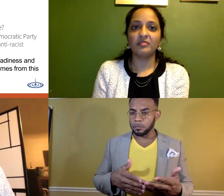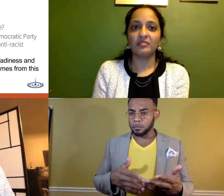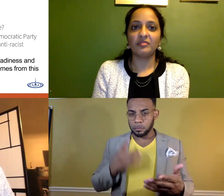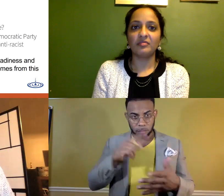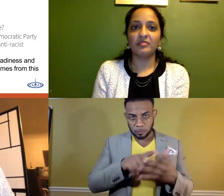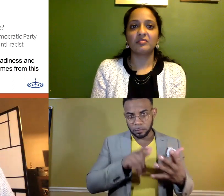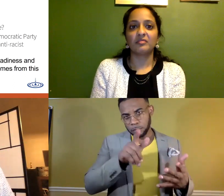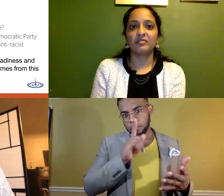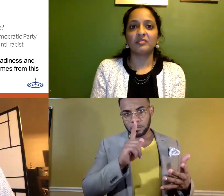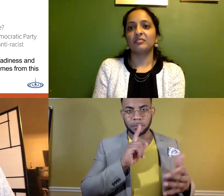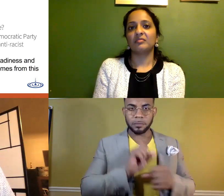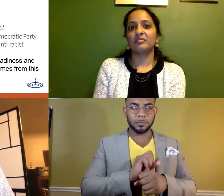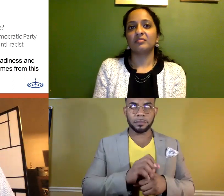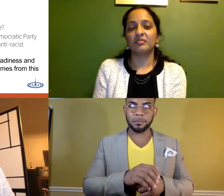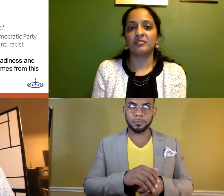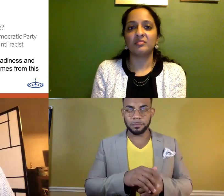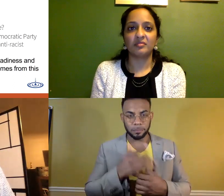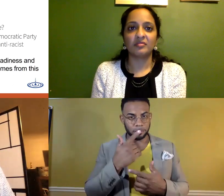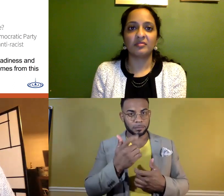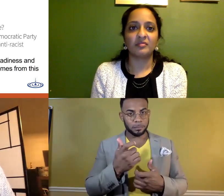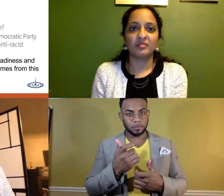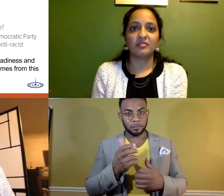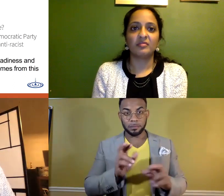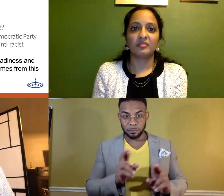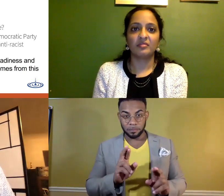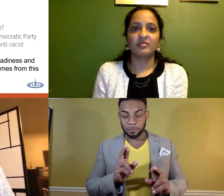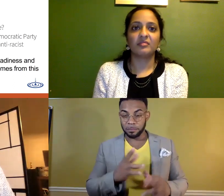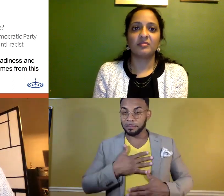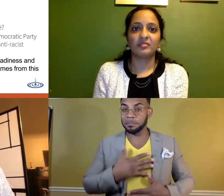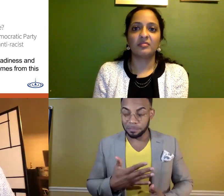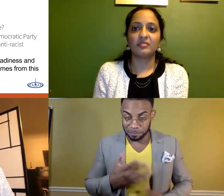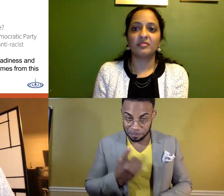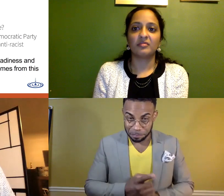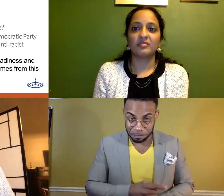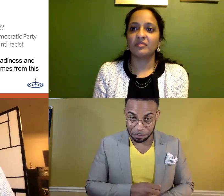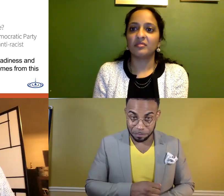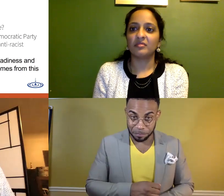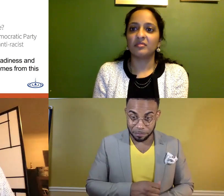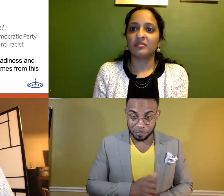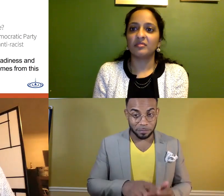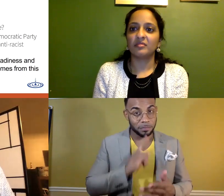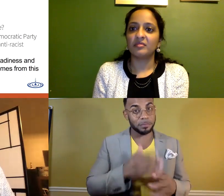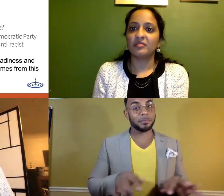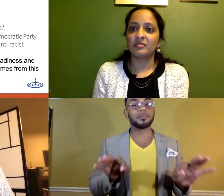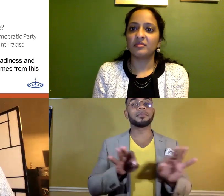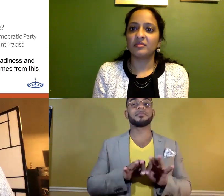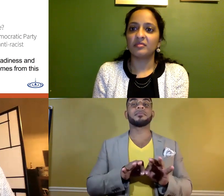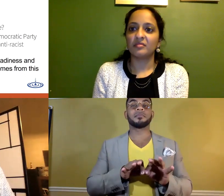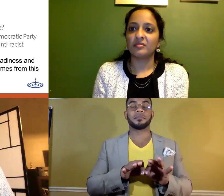those of you who are really interested, ready, and willing, right? This is an important